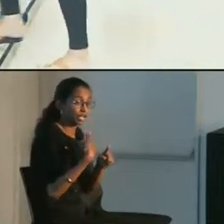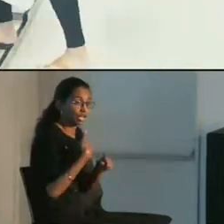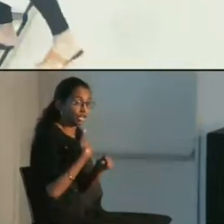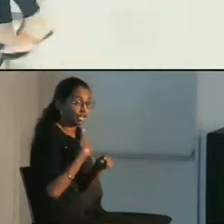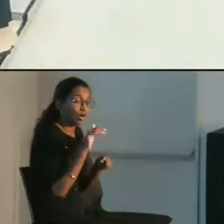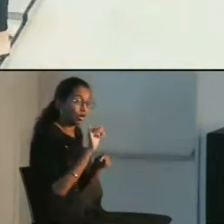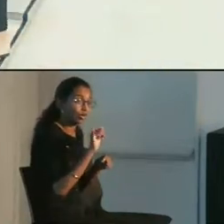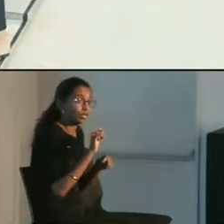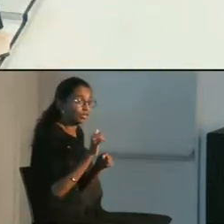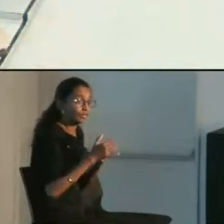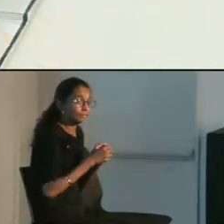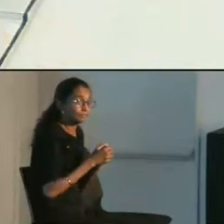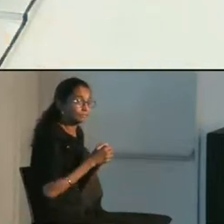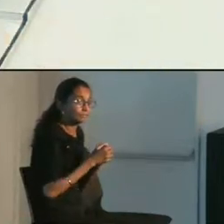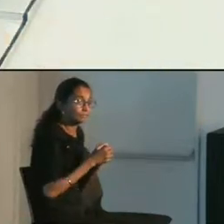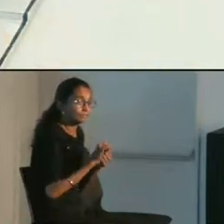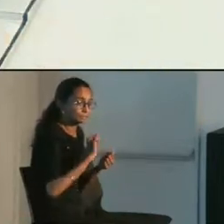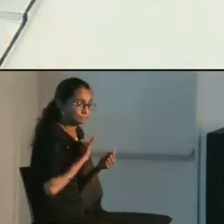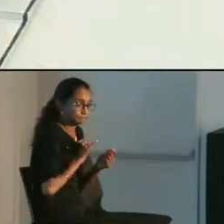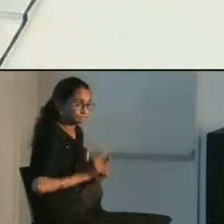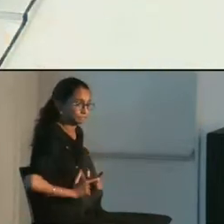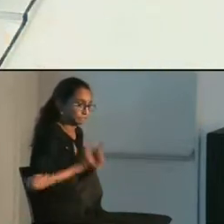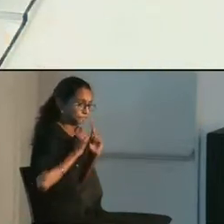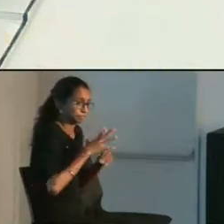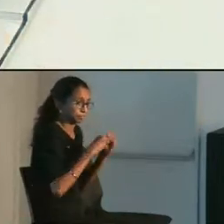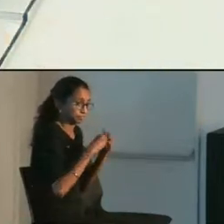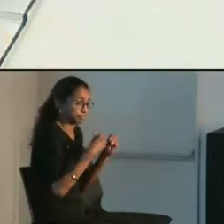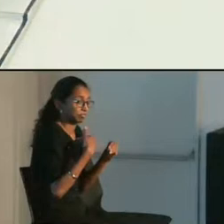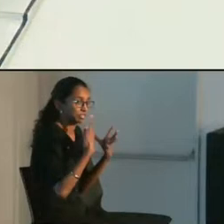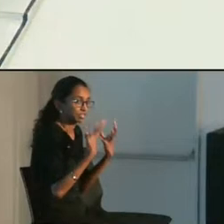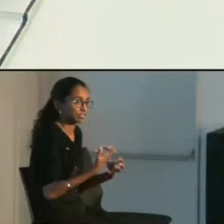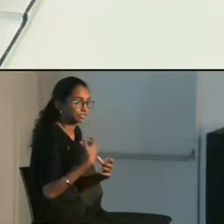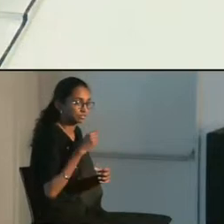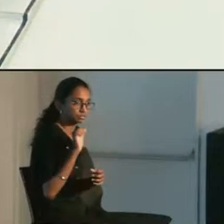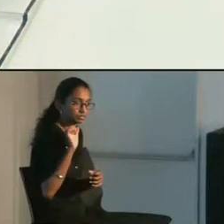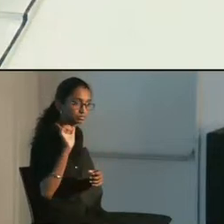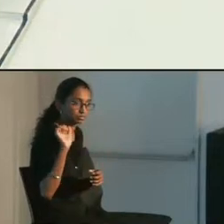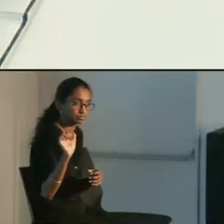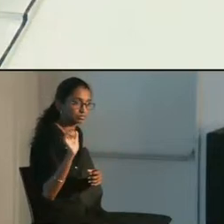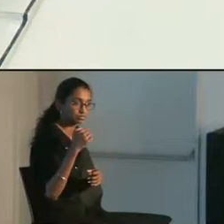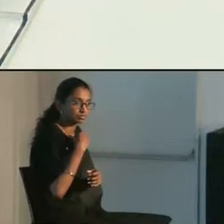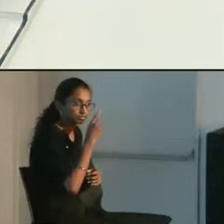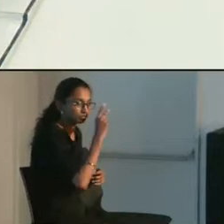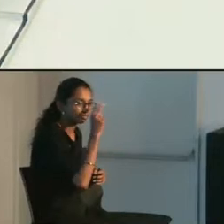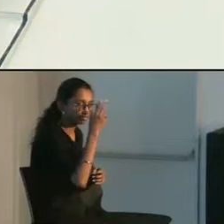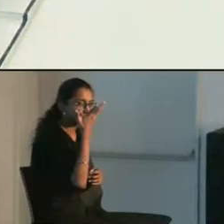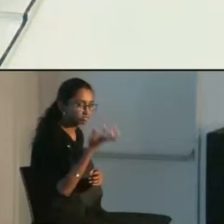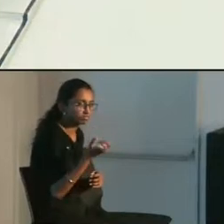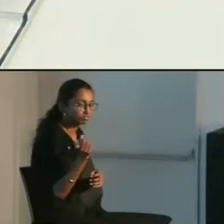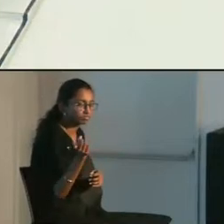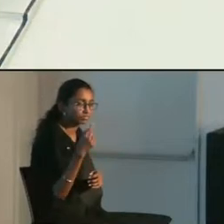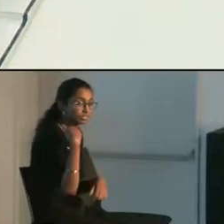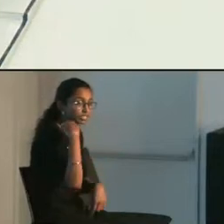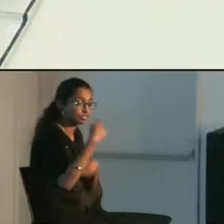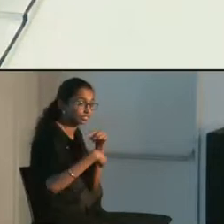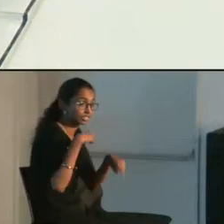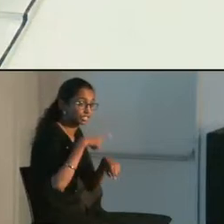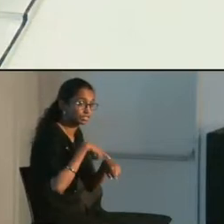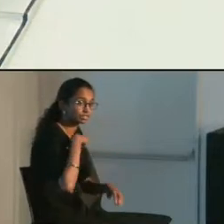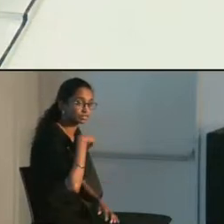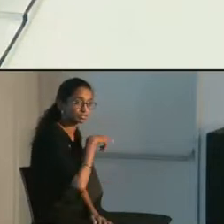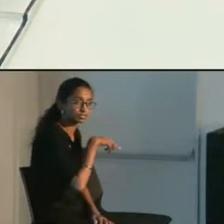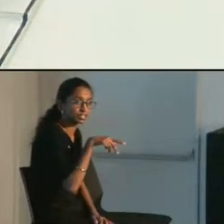I've living in Bangalore, I've seen your moon mural, and I always, every time I went past